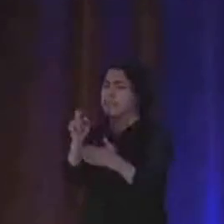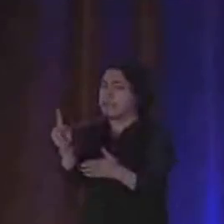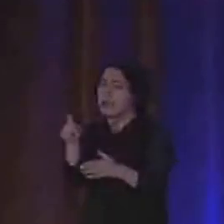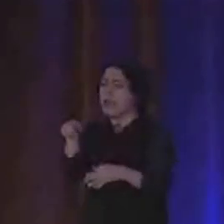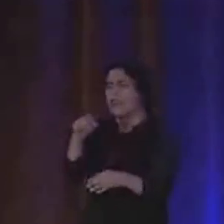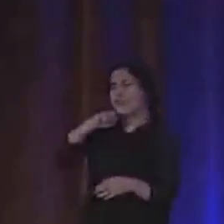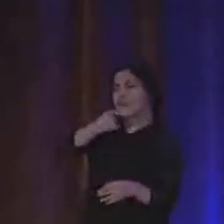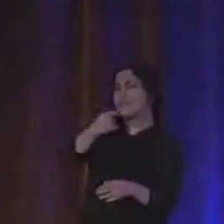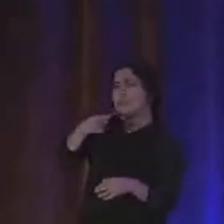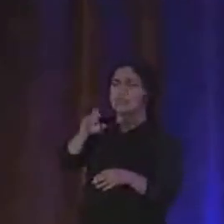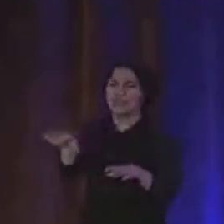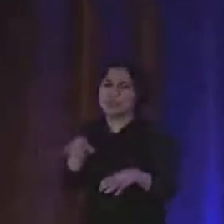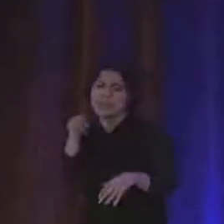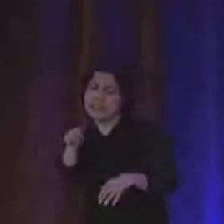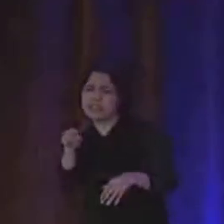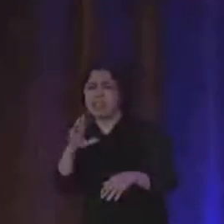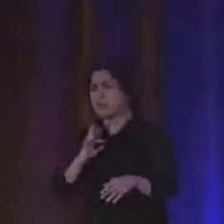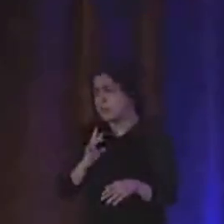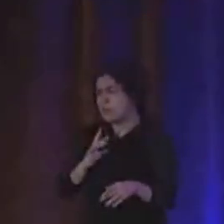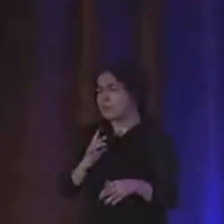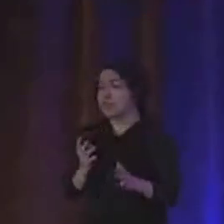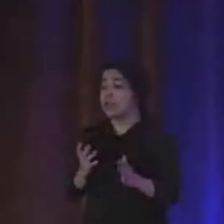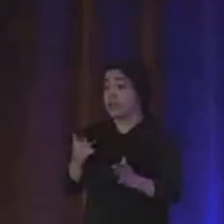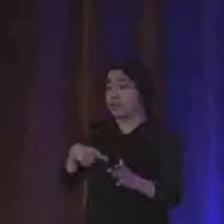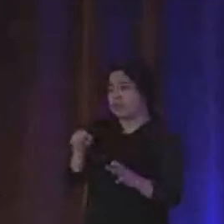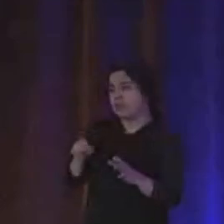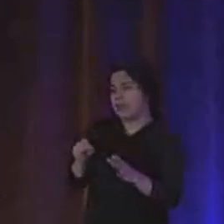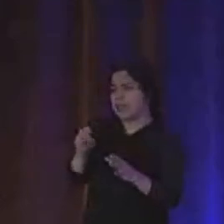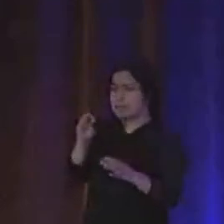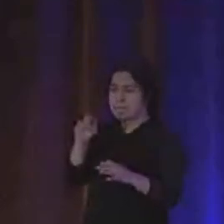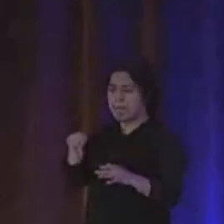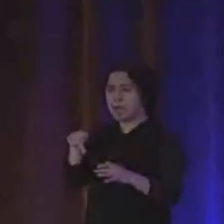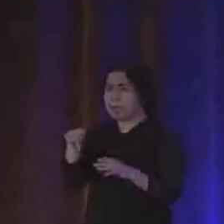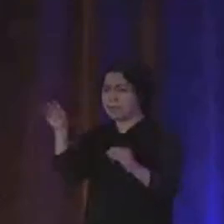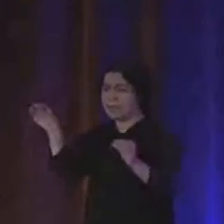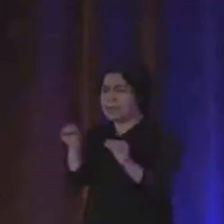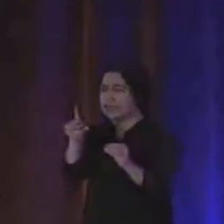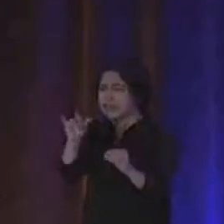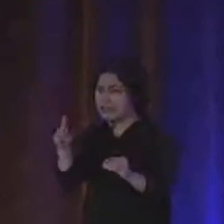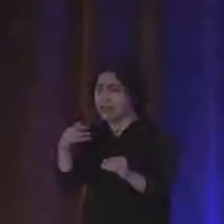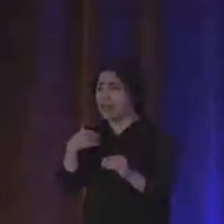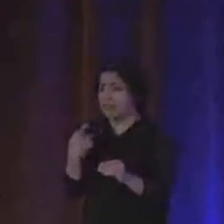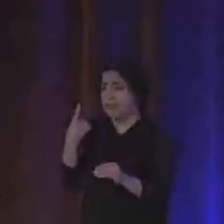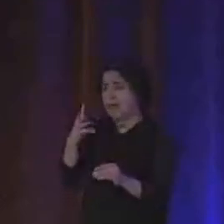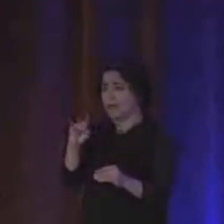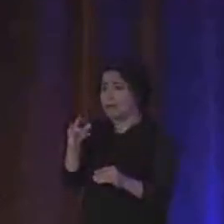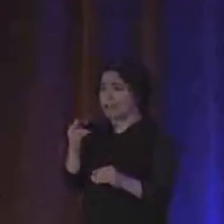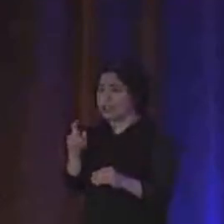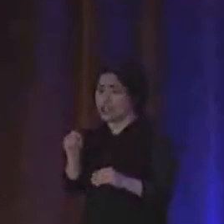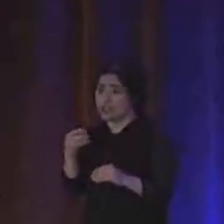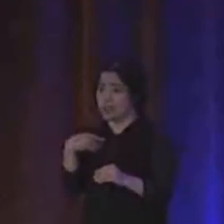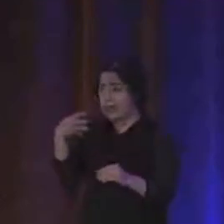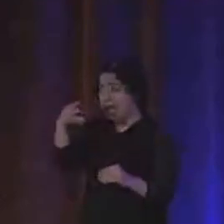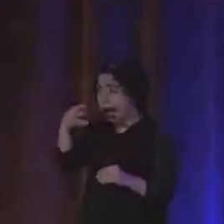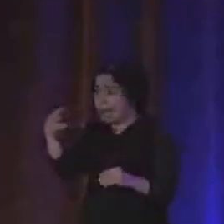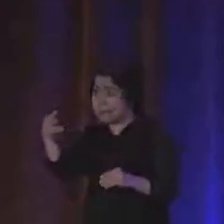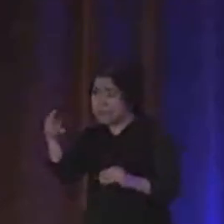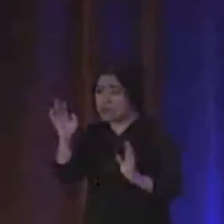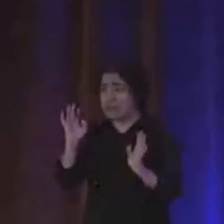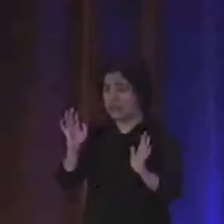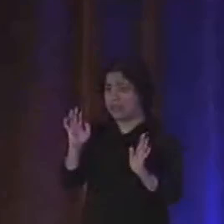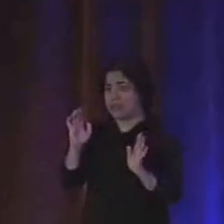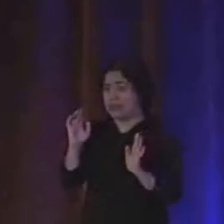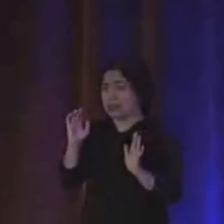is cool. We could just do this, right? We could just map in some links, and hey, we have a widget with like a hamburger menu, and make just